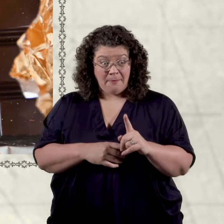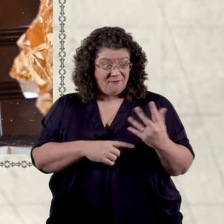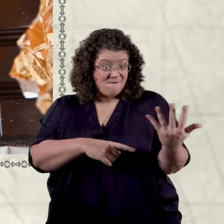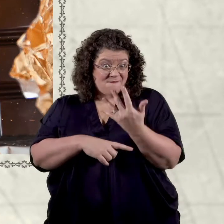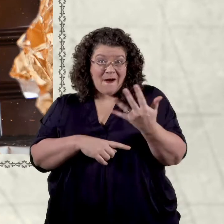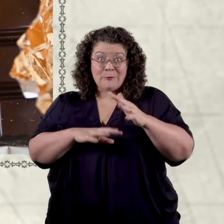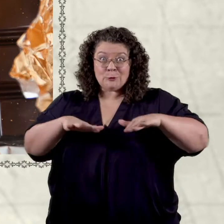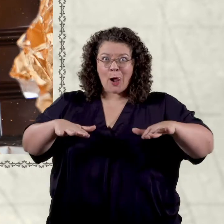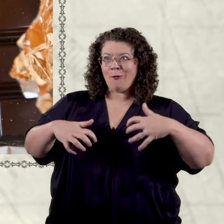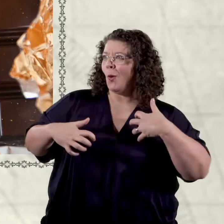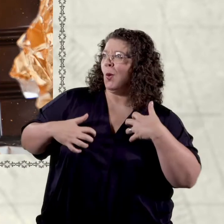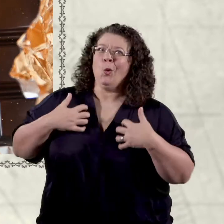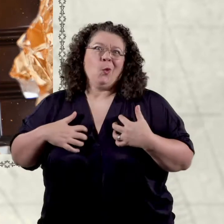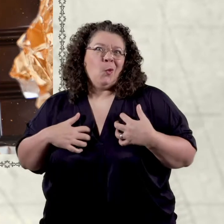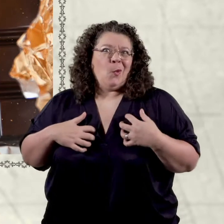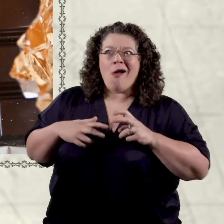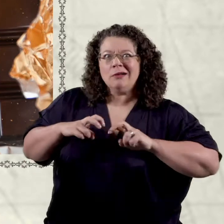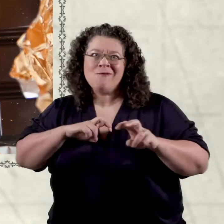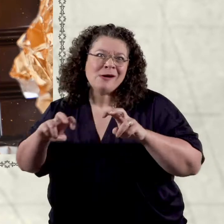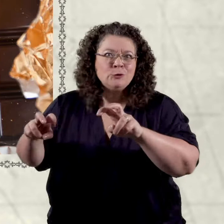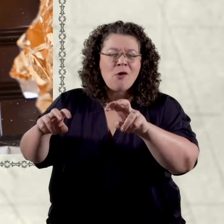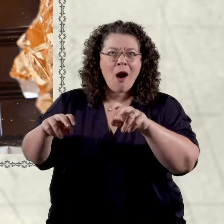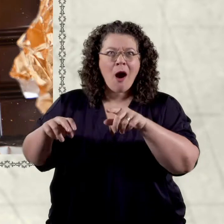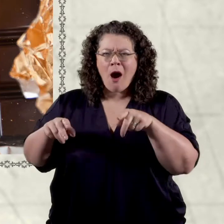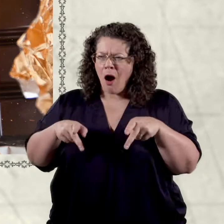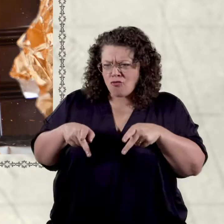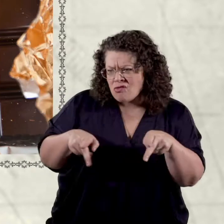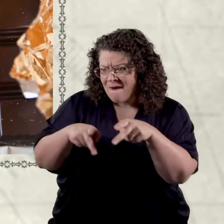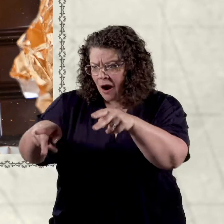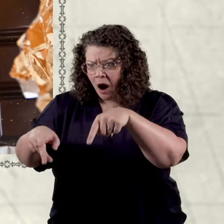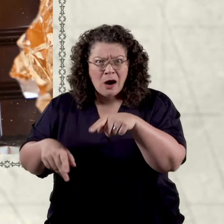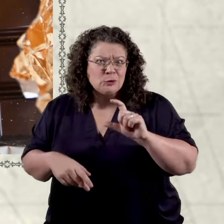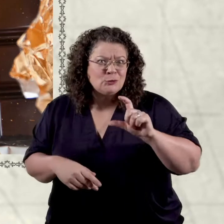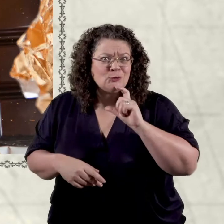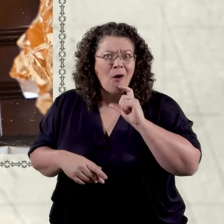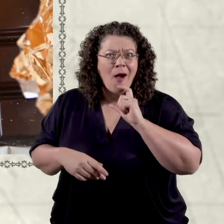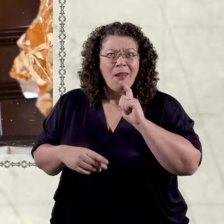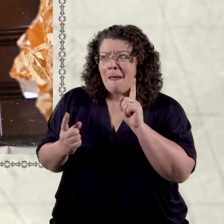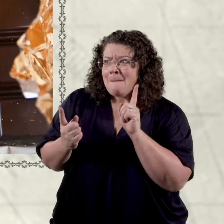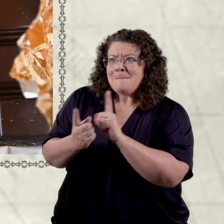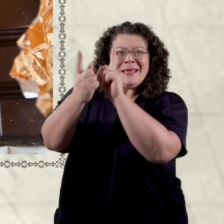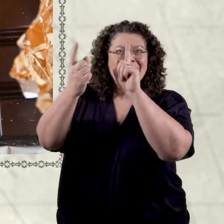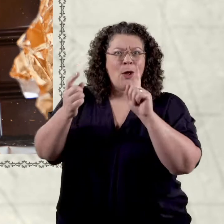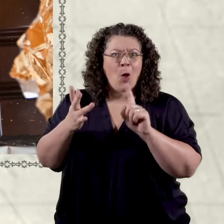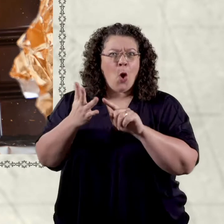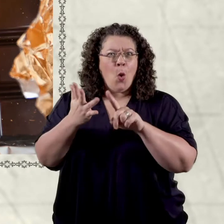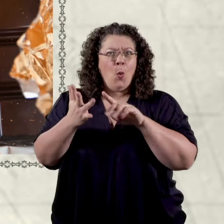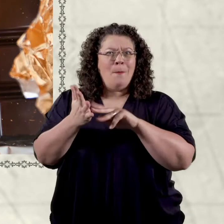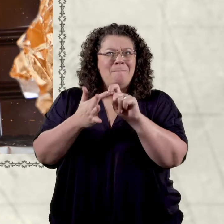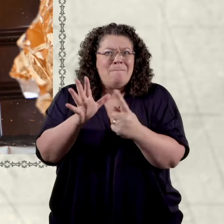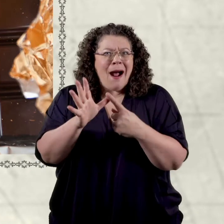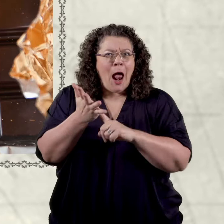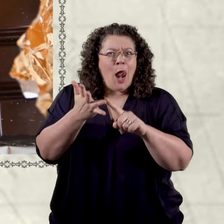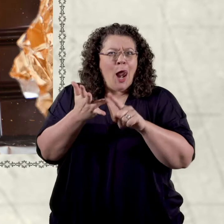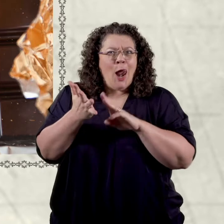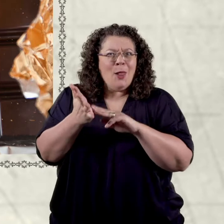But they do go on a great adventure. They sail on a river of chocolate. Meet the Oompa